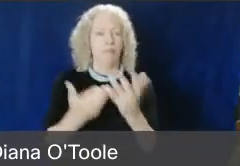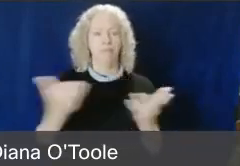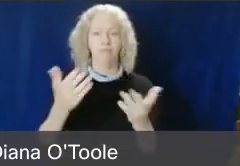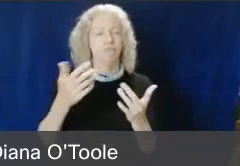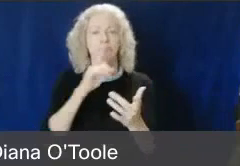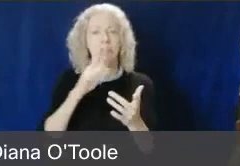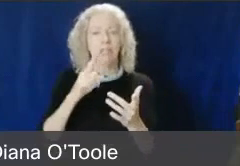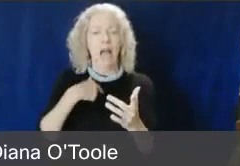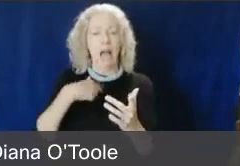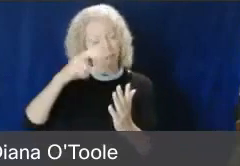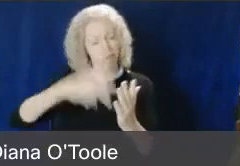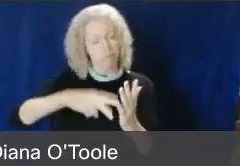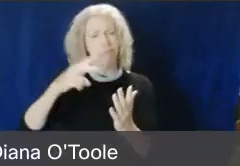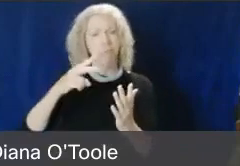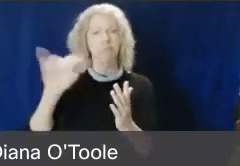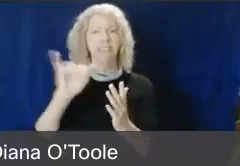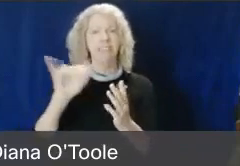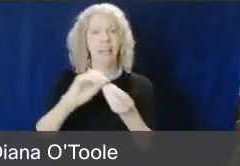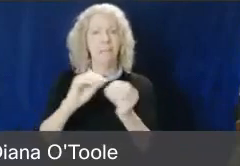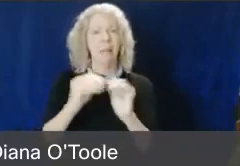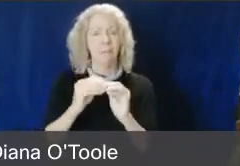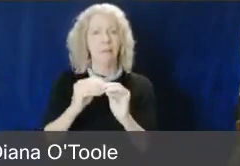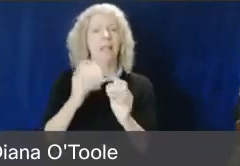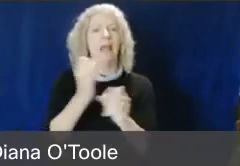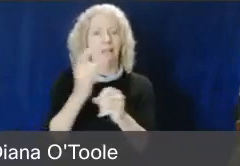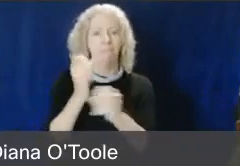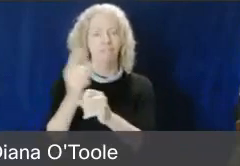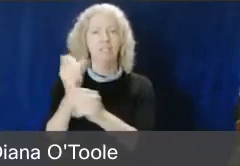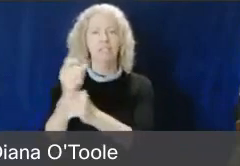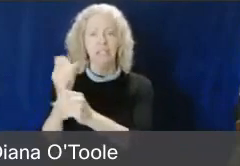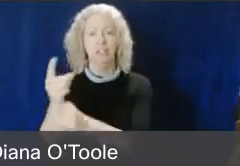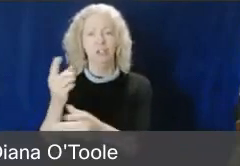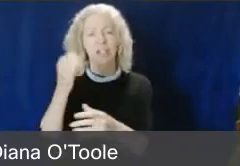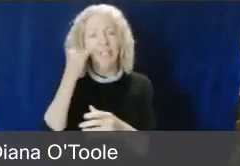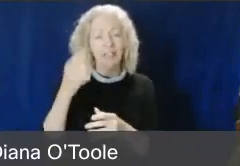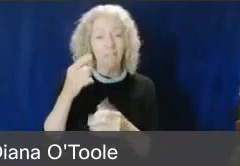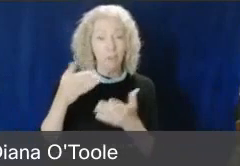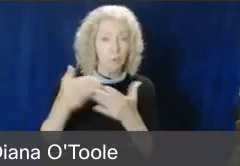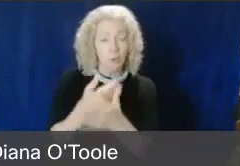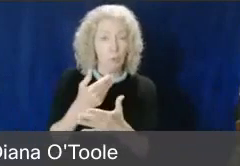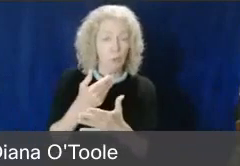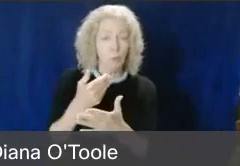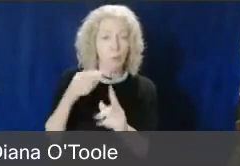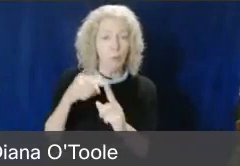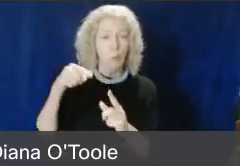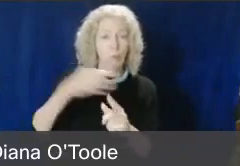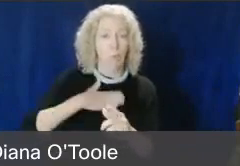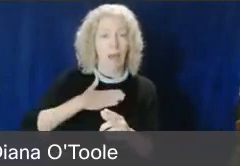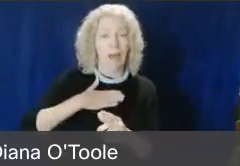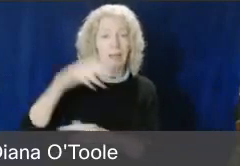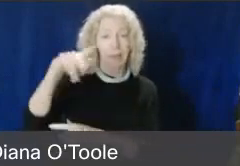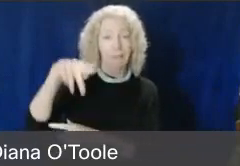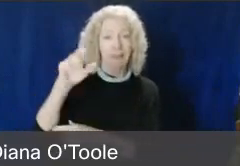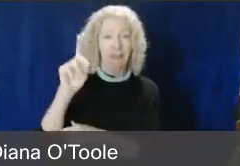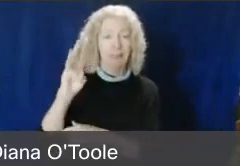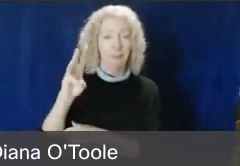college, looking at it in the same way. So if you're new to my PDW presentation,